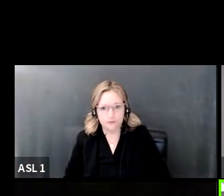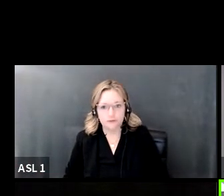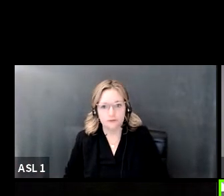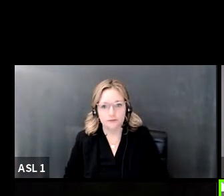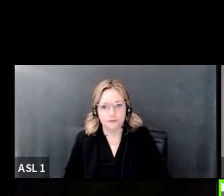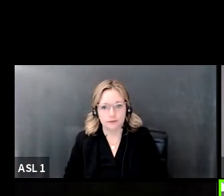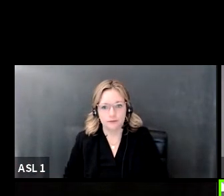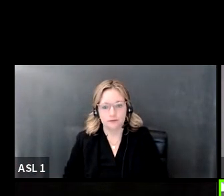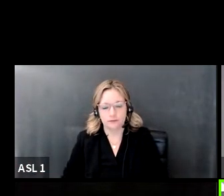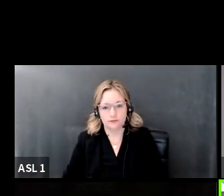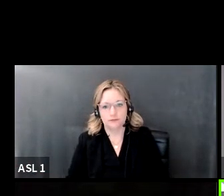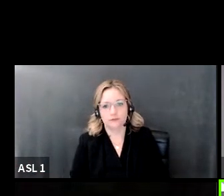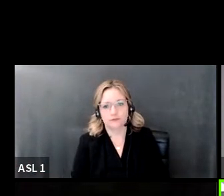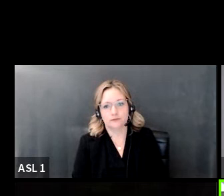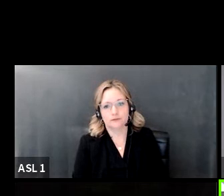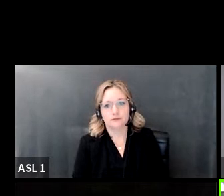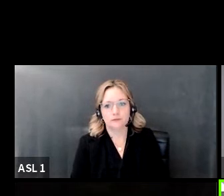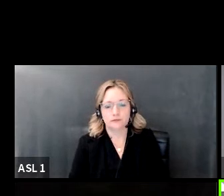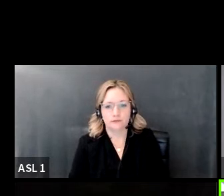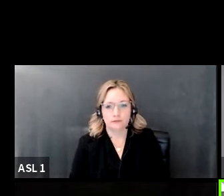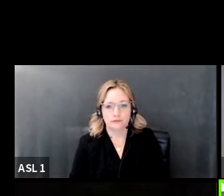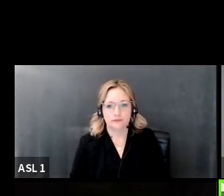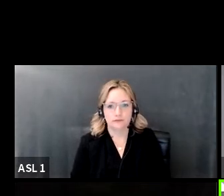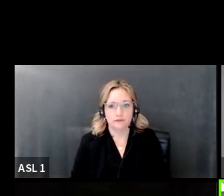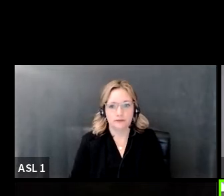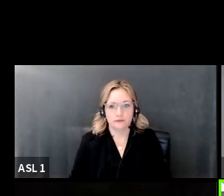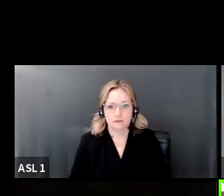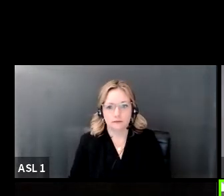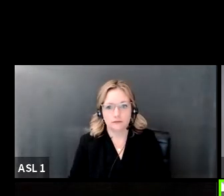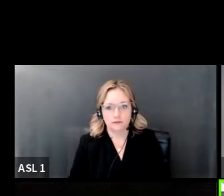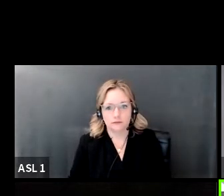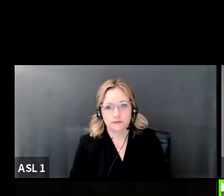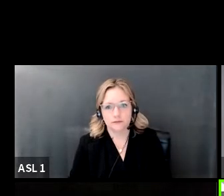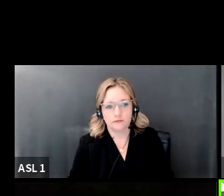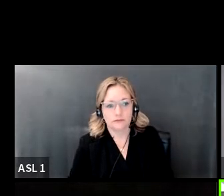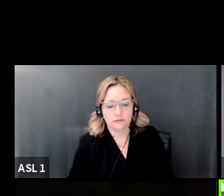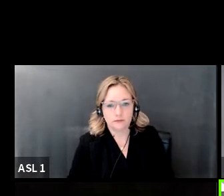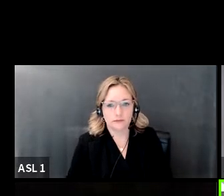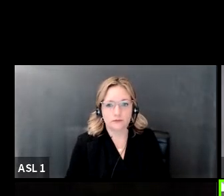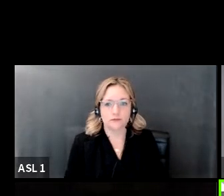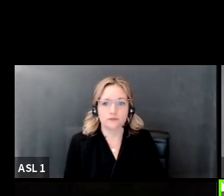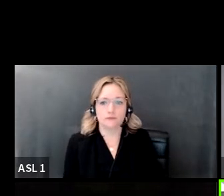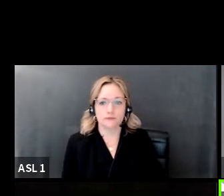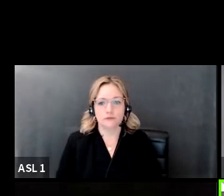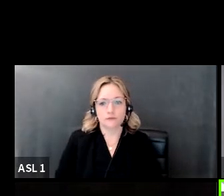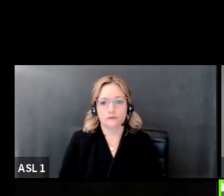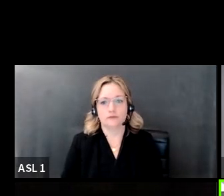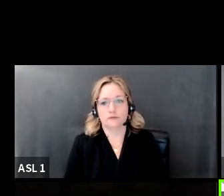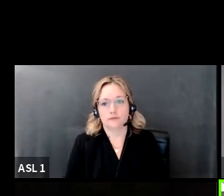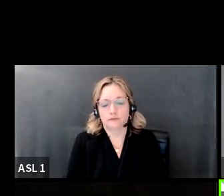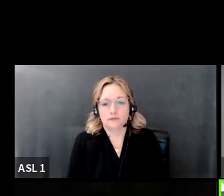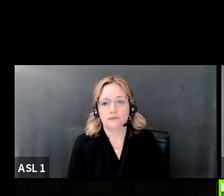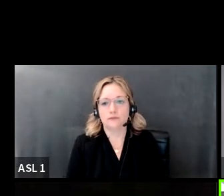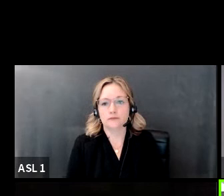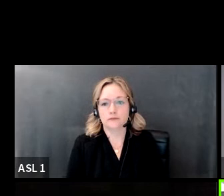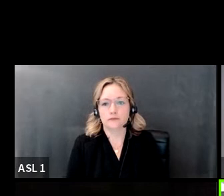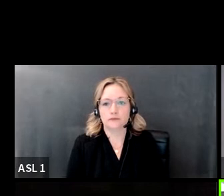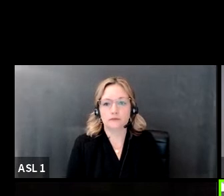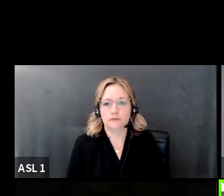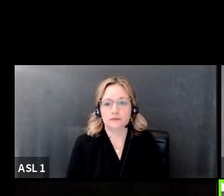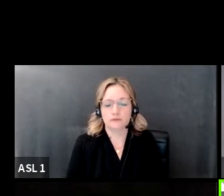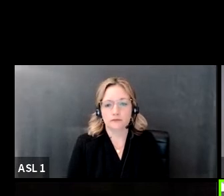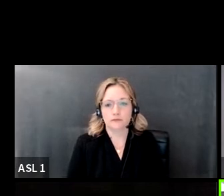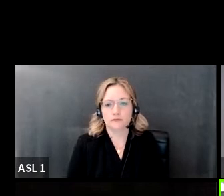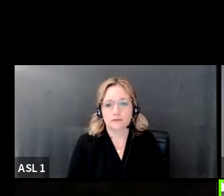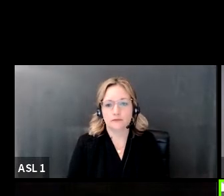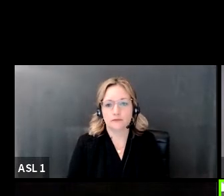it's the board's decision where they want to increase that amount or decrease that amount that is now over to the board to decide if you decide